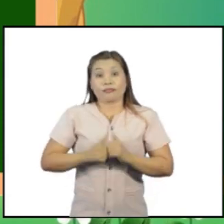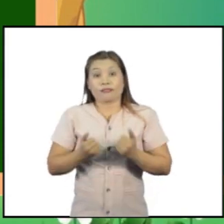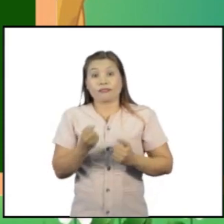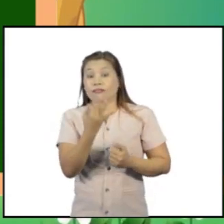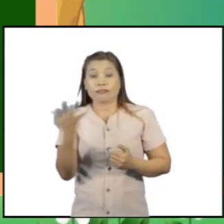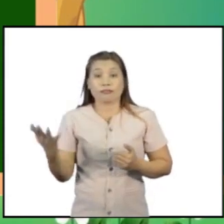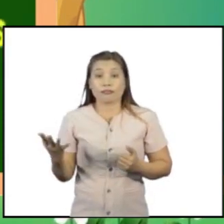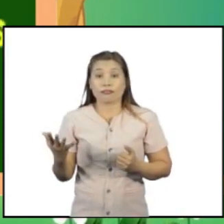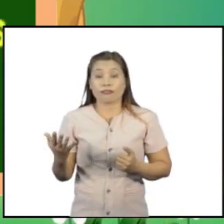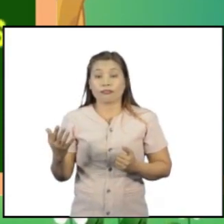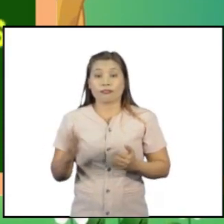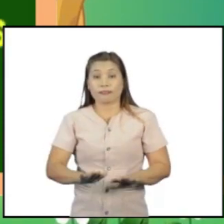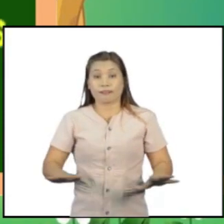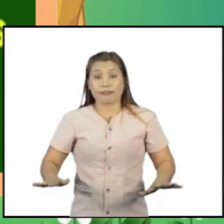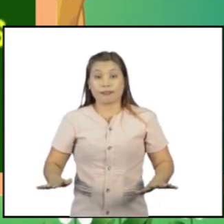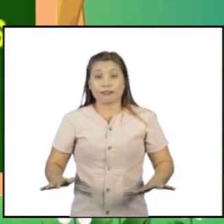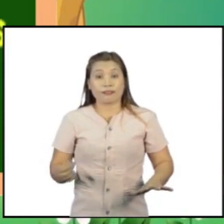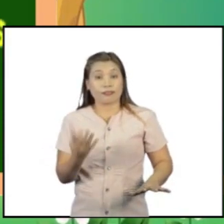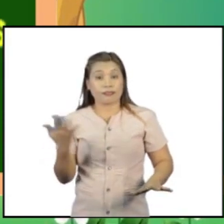How many kids are there?